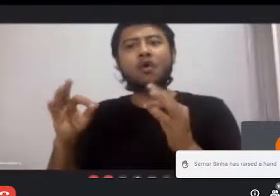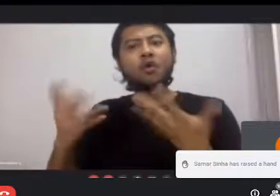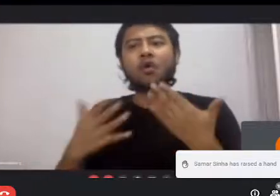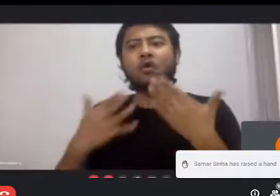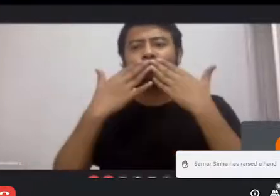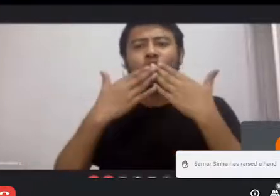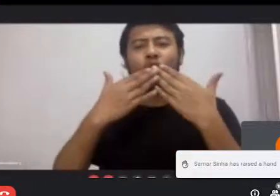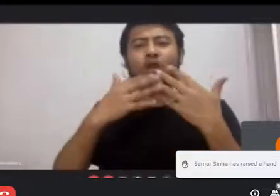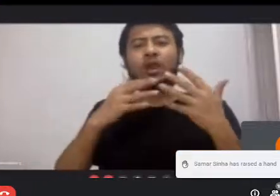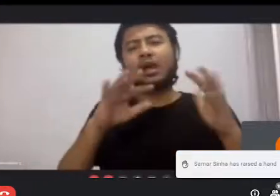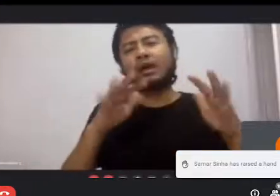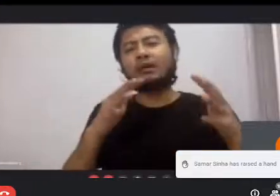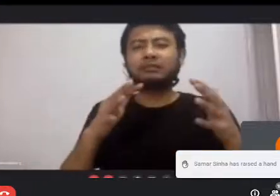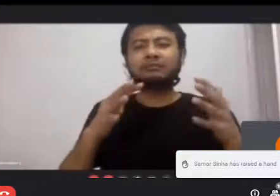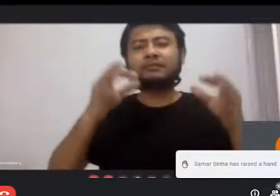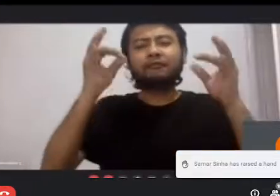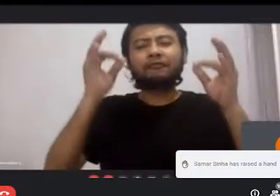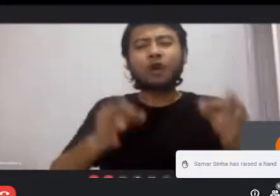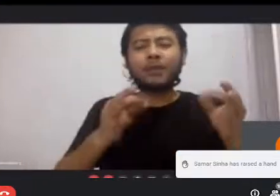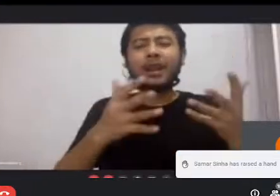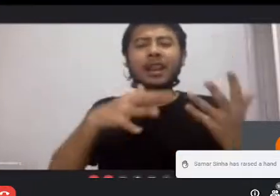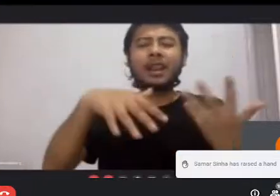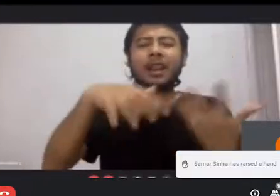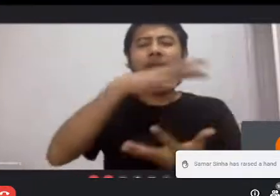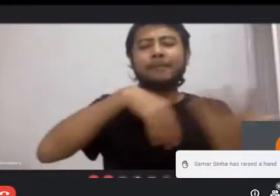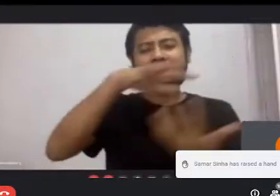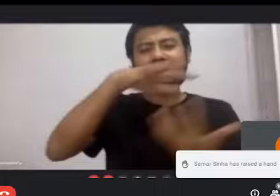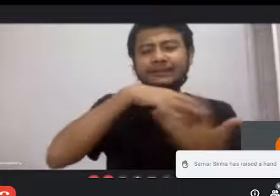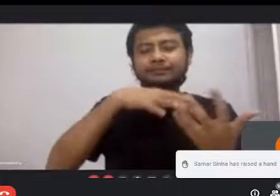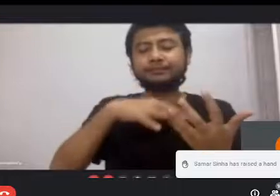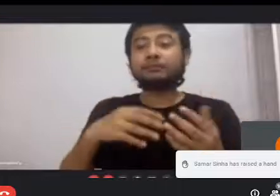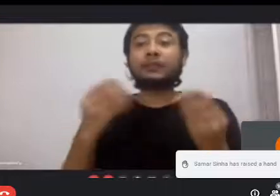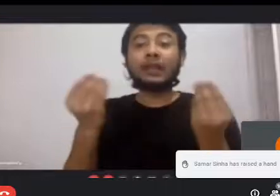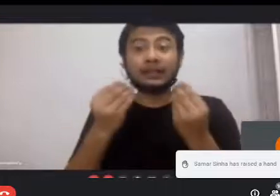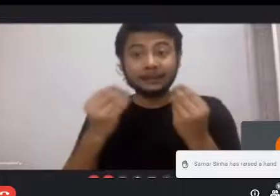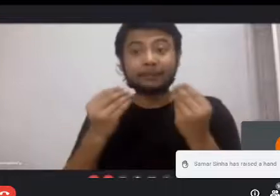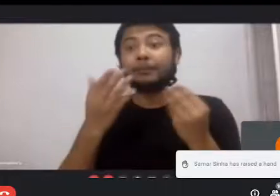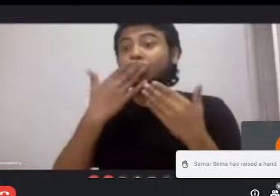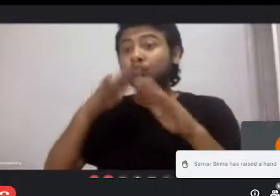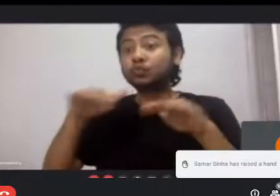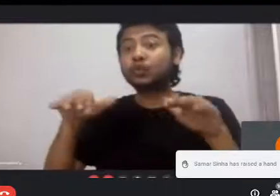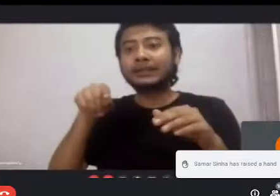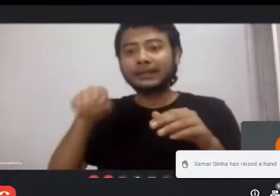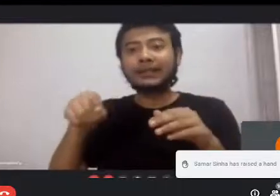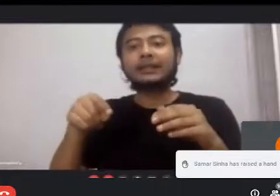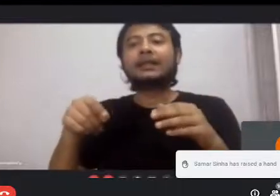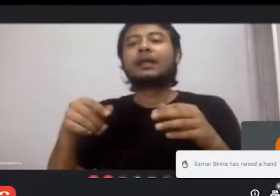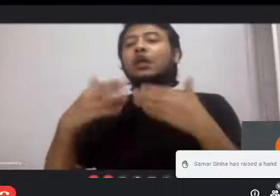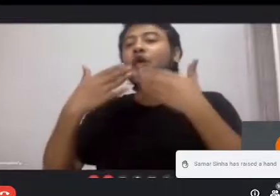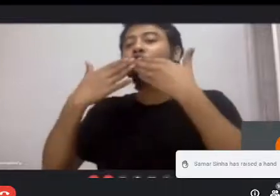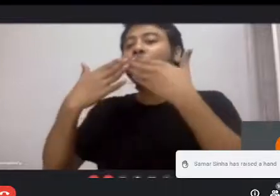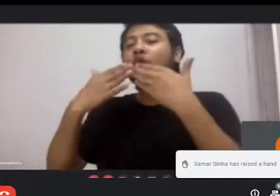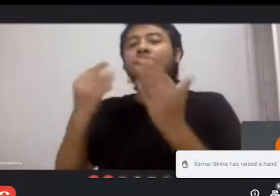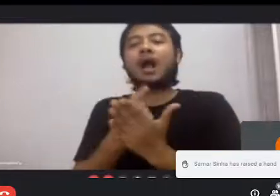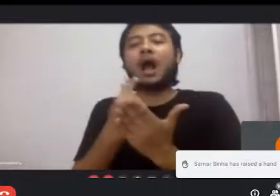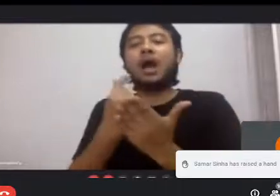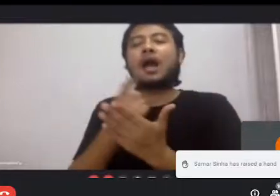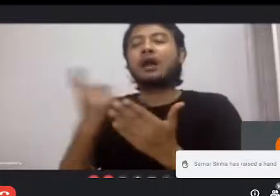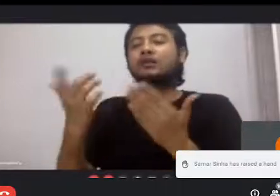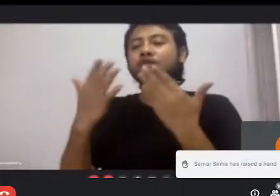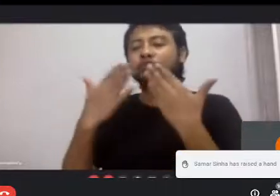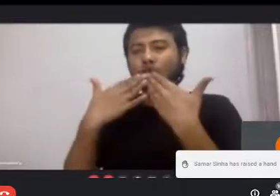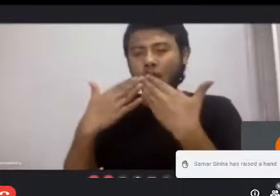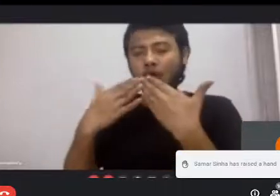our groups were in a secondary school, for example, the group in Ghana, and some of them were